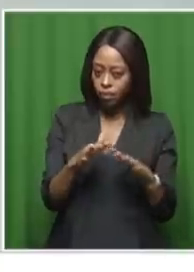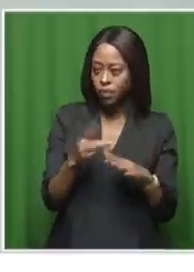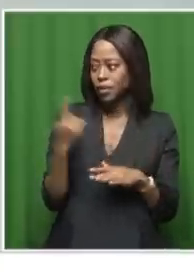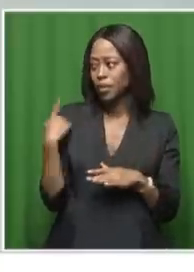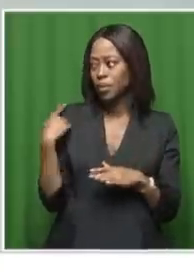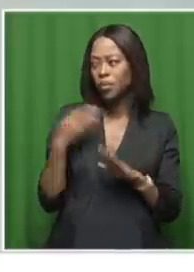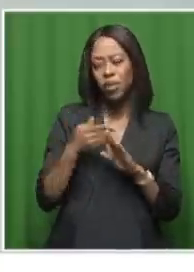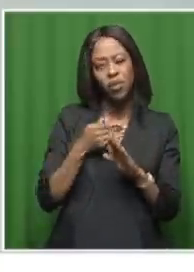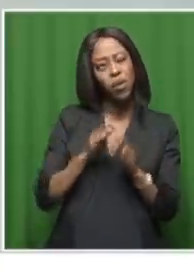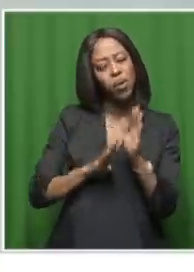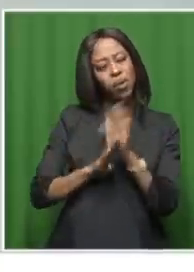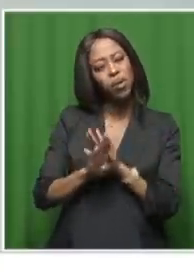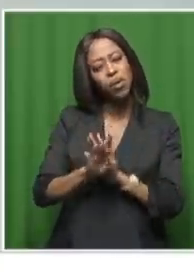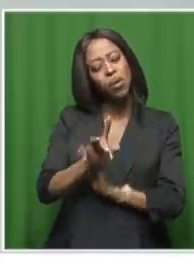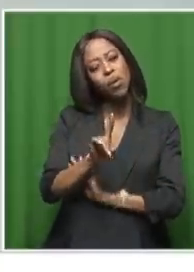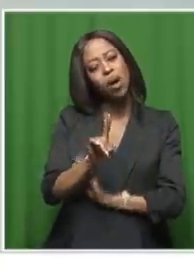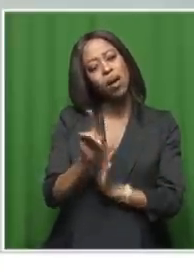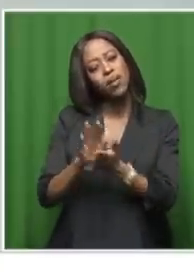developed more than